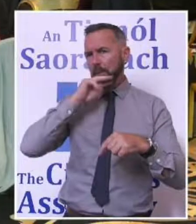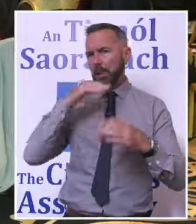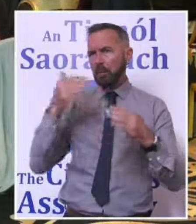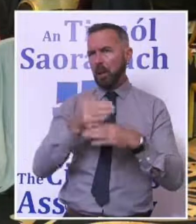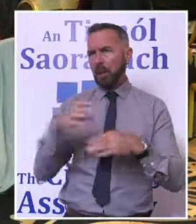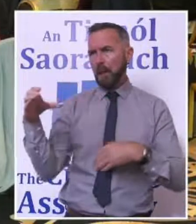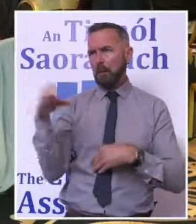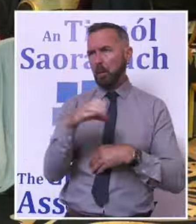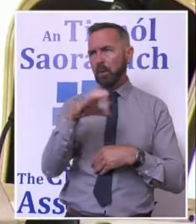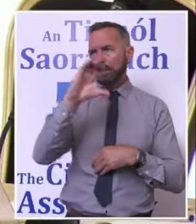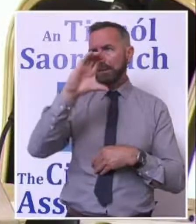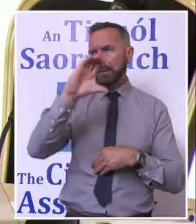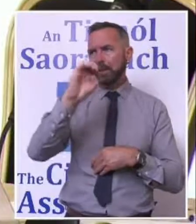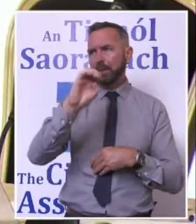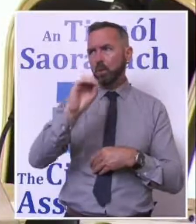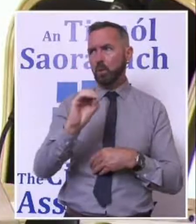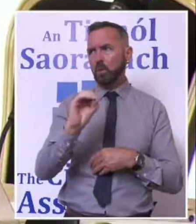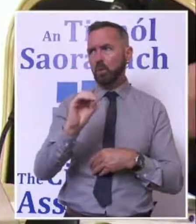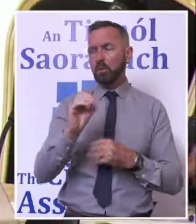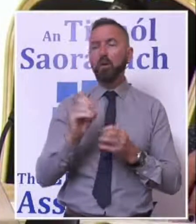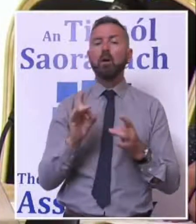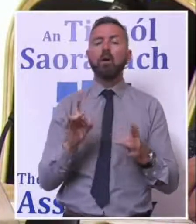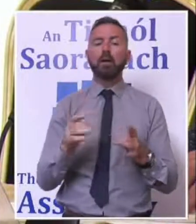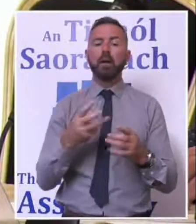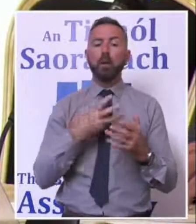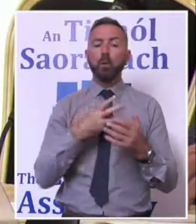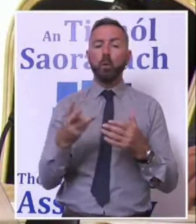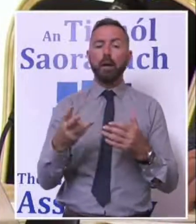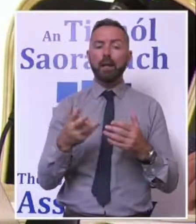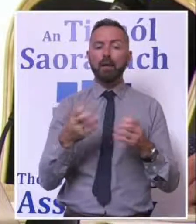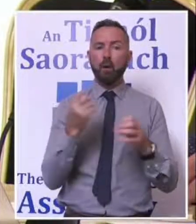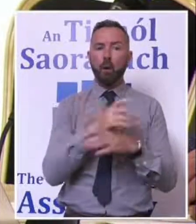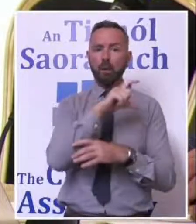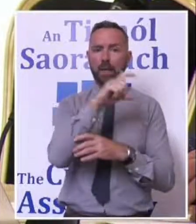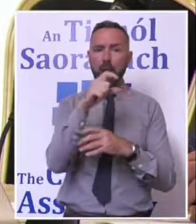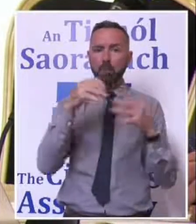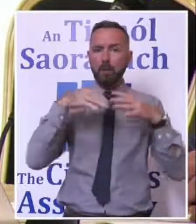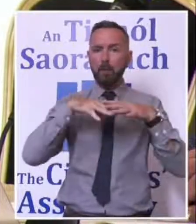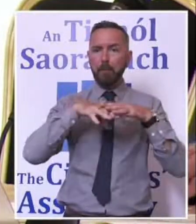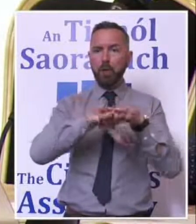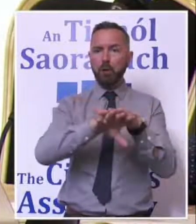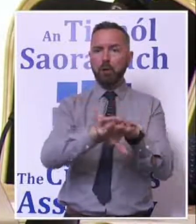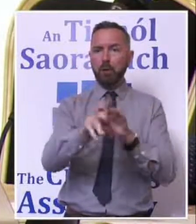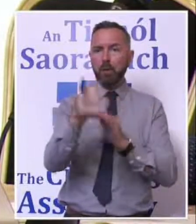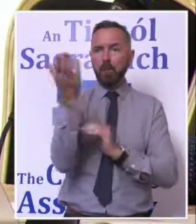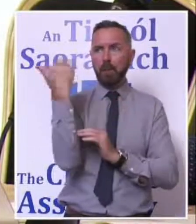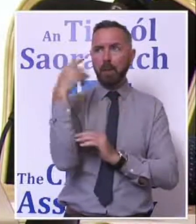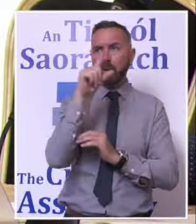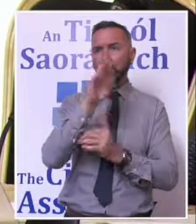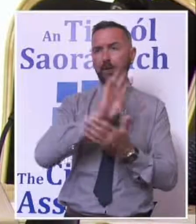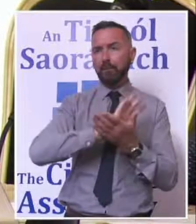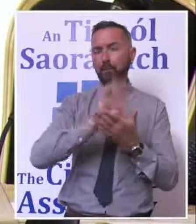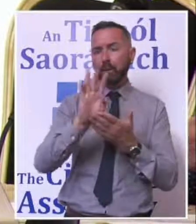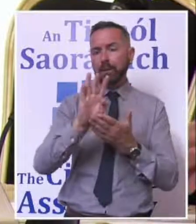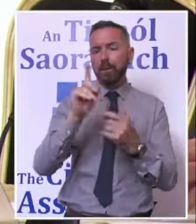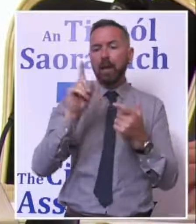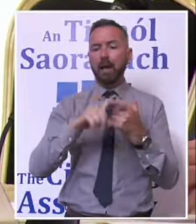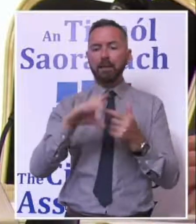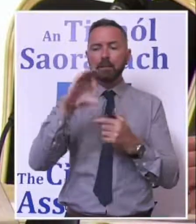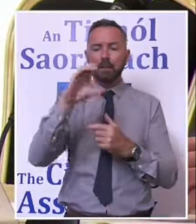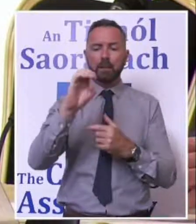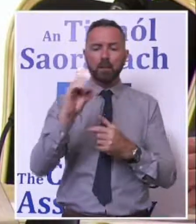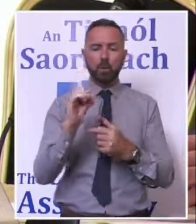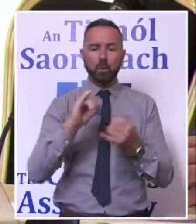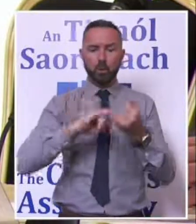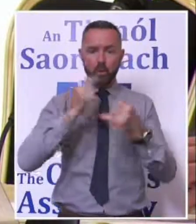CEO. When the 2 councils were merged in 2014, and then when the CEO,